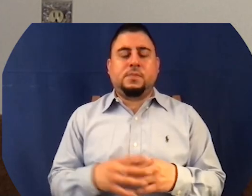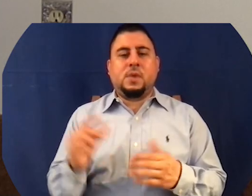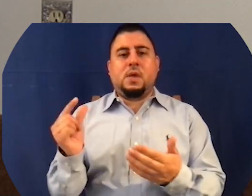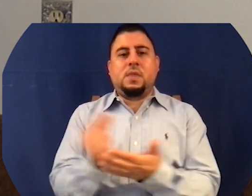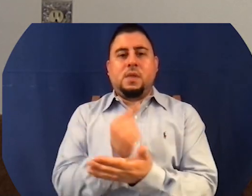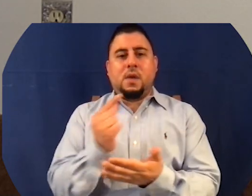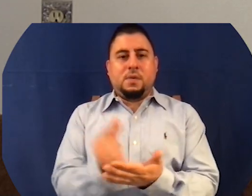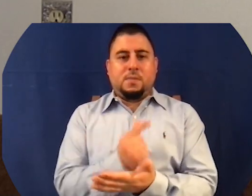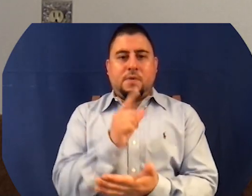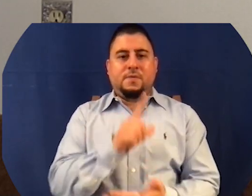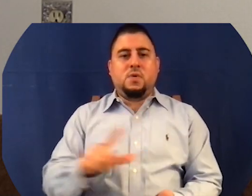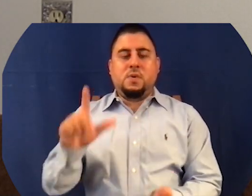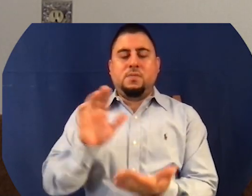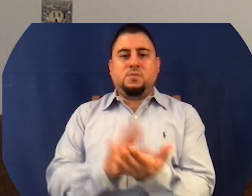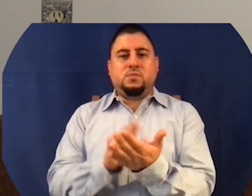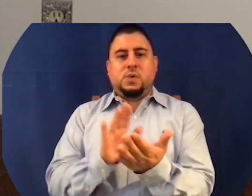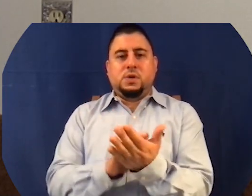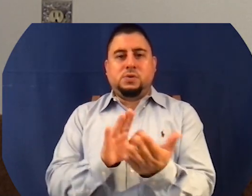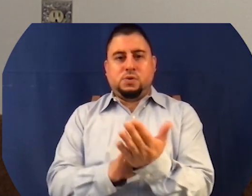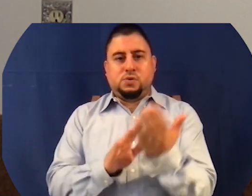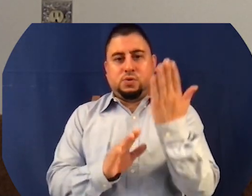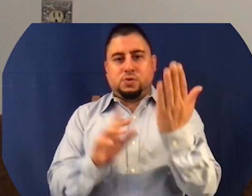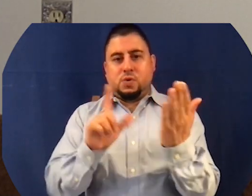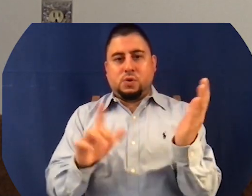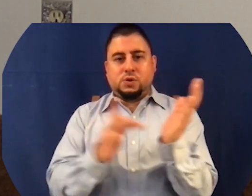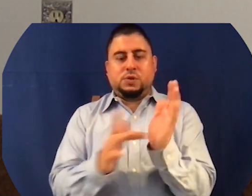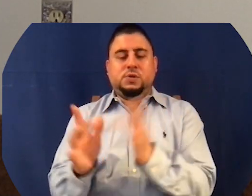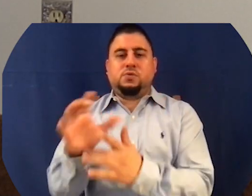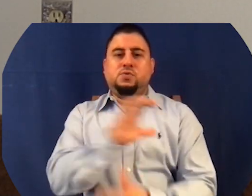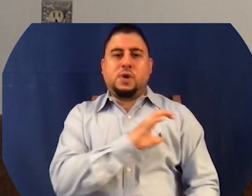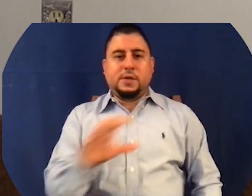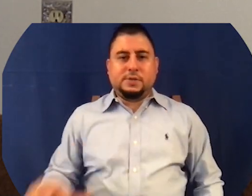The Gospel of the Lord. Praise to you,